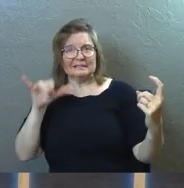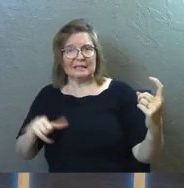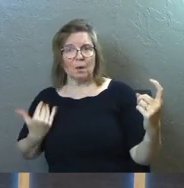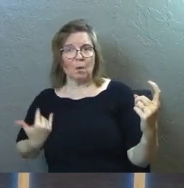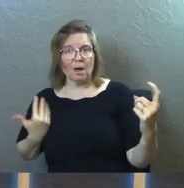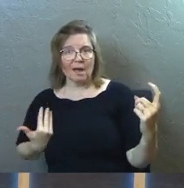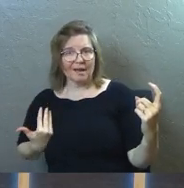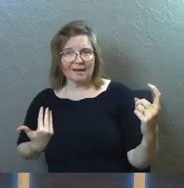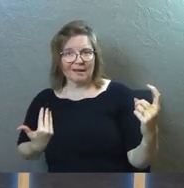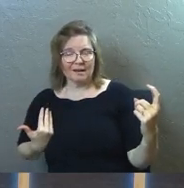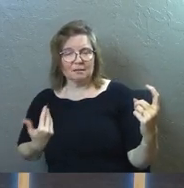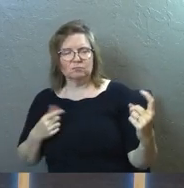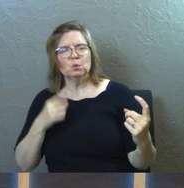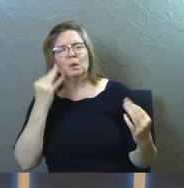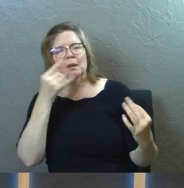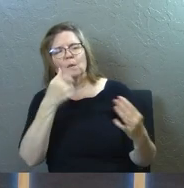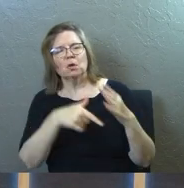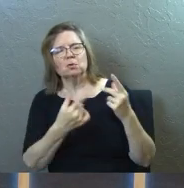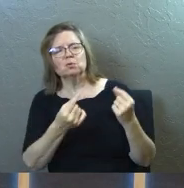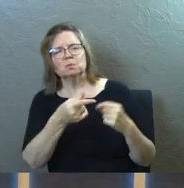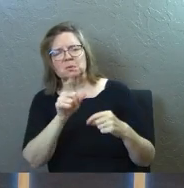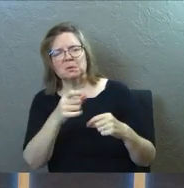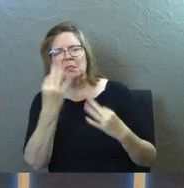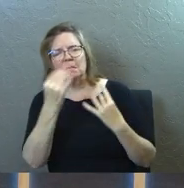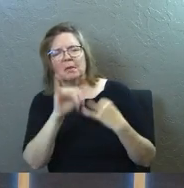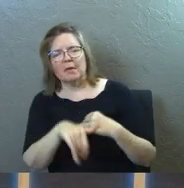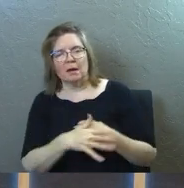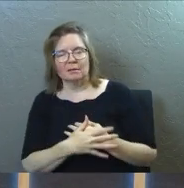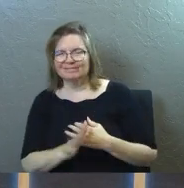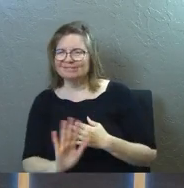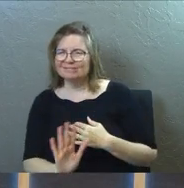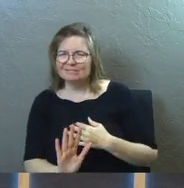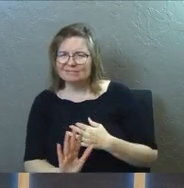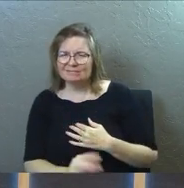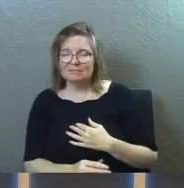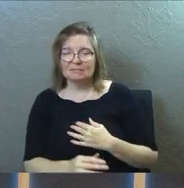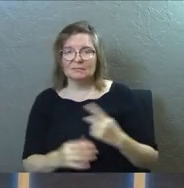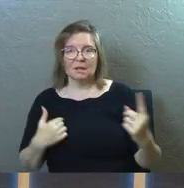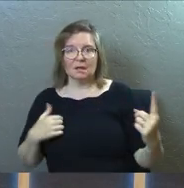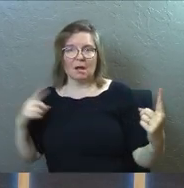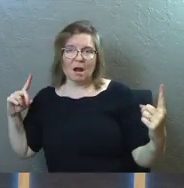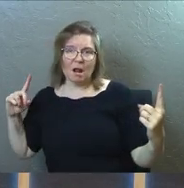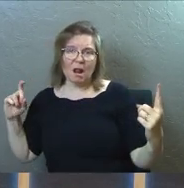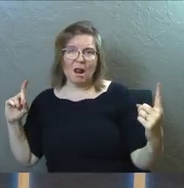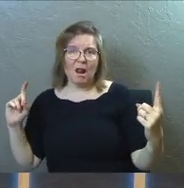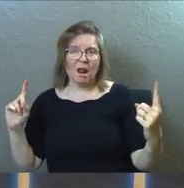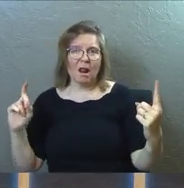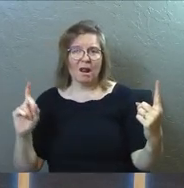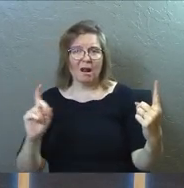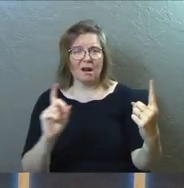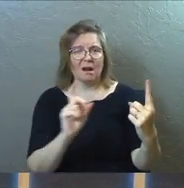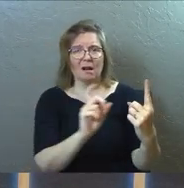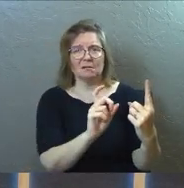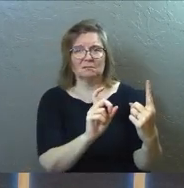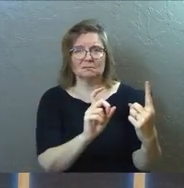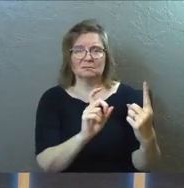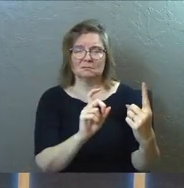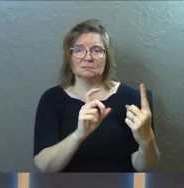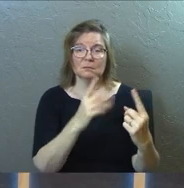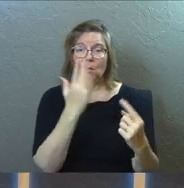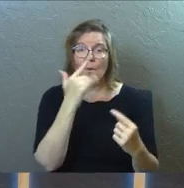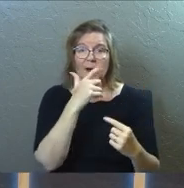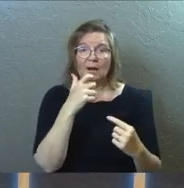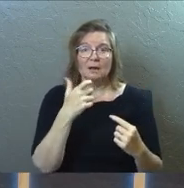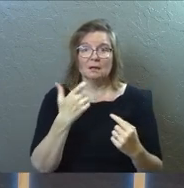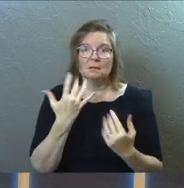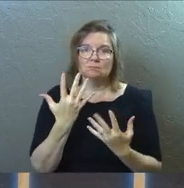stand there and say, you need to think about what you've done. He runs to him. He runs to him